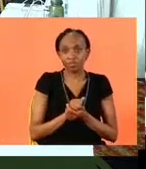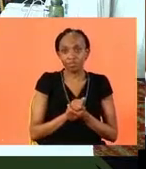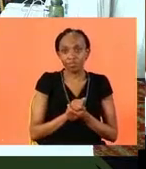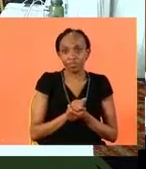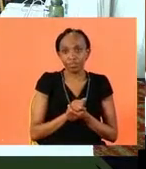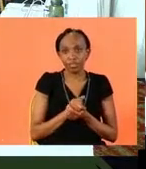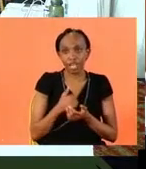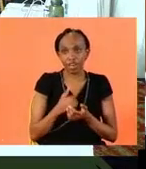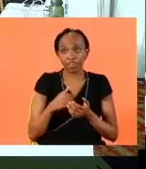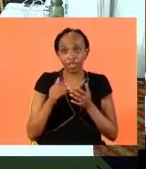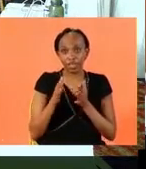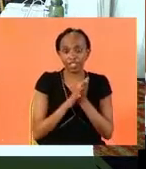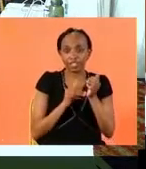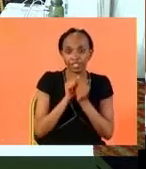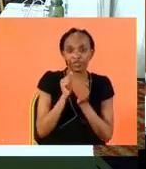they are exploited.